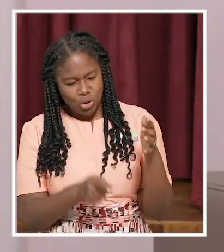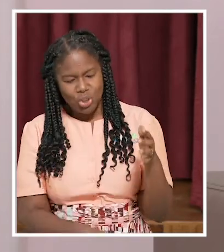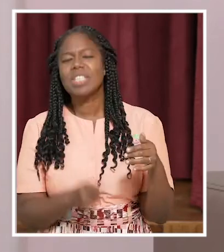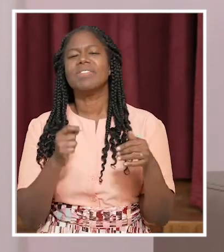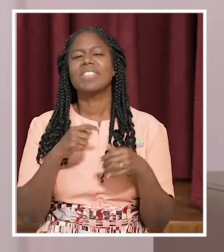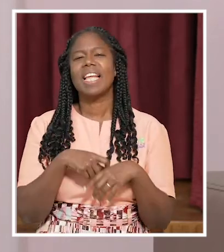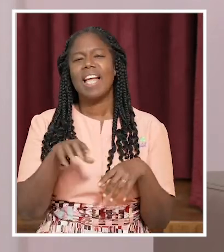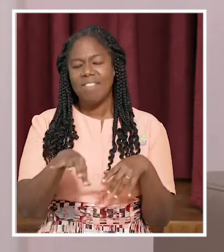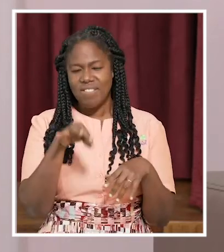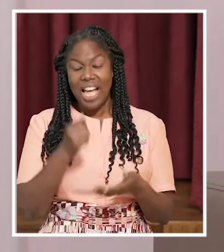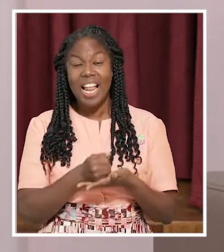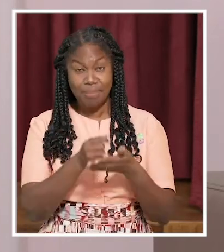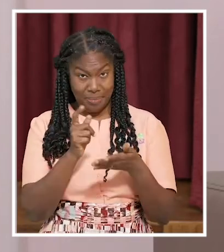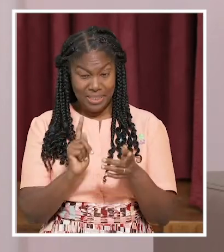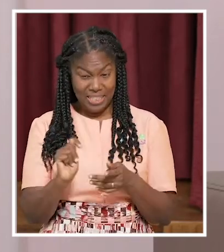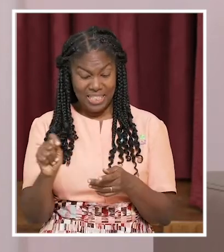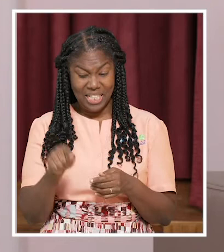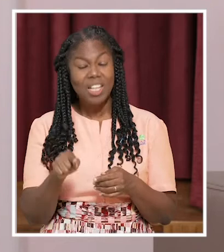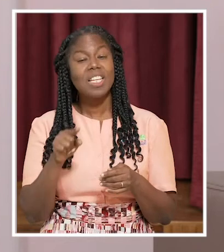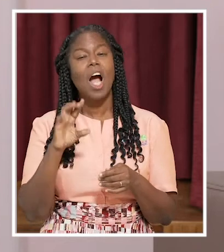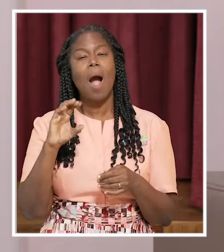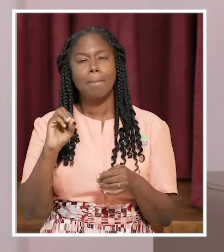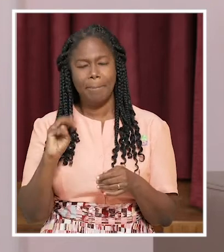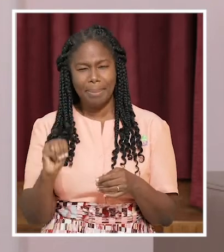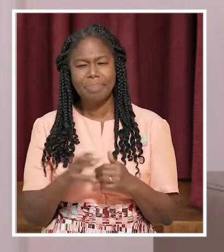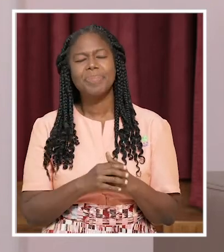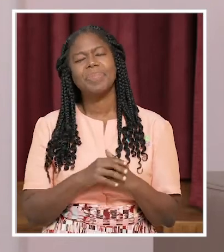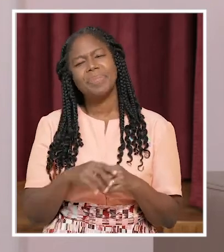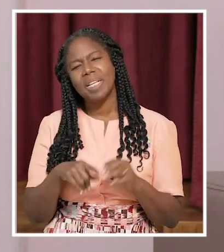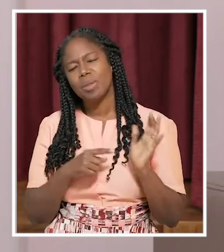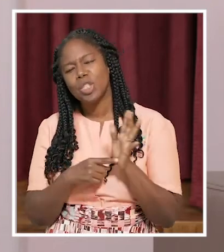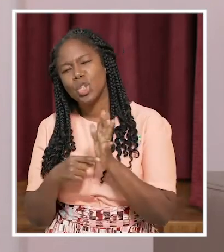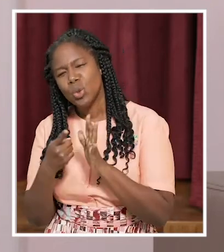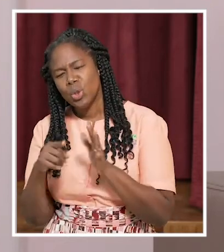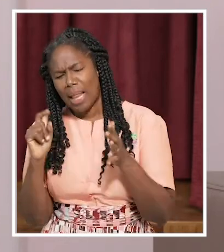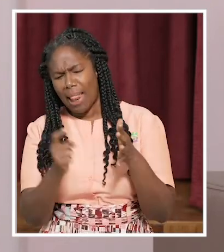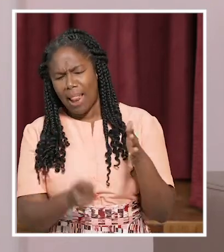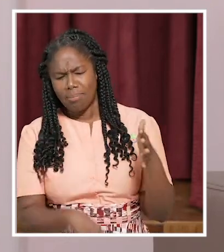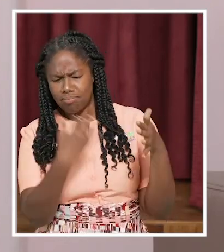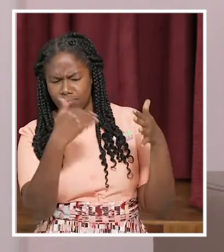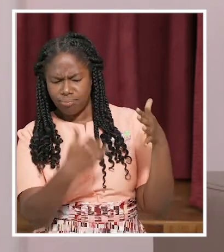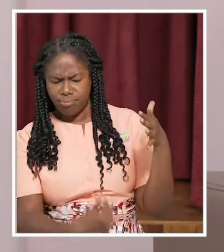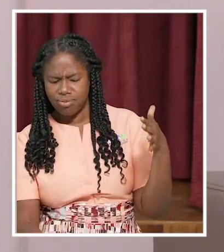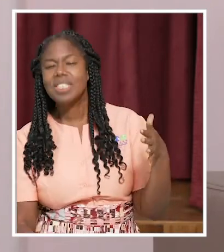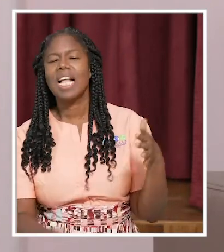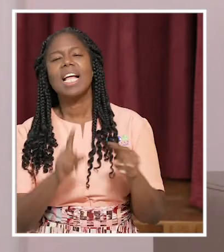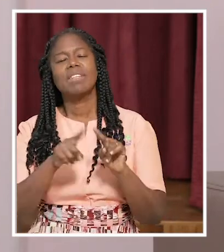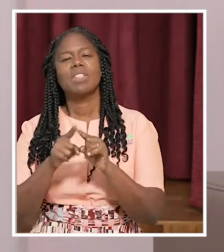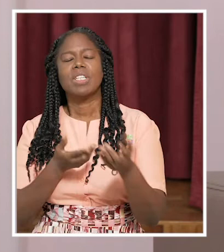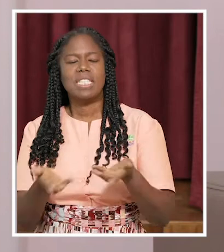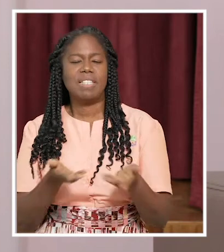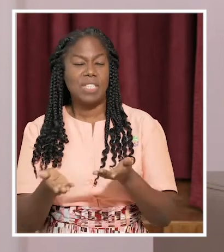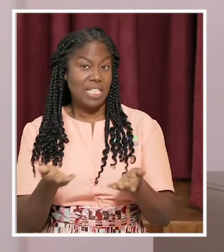findcareTT.com, you get directed to a repository or a list of services